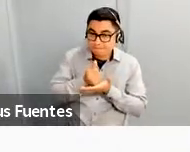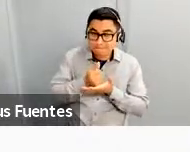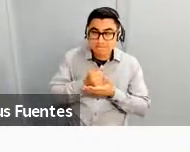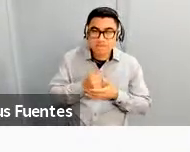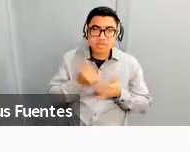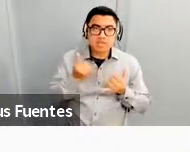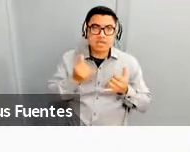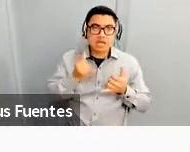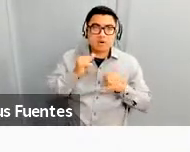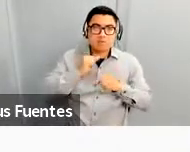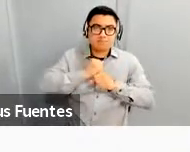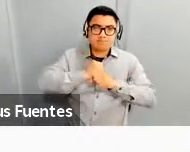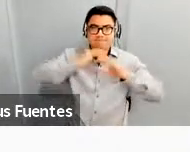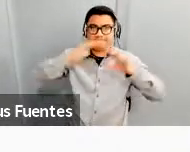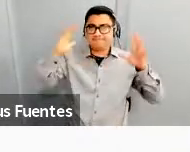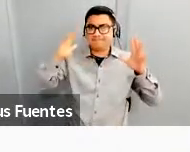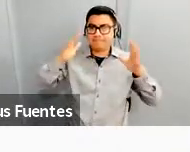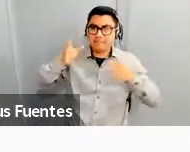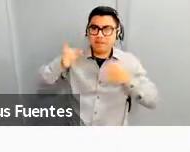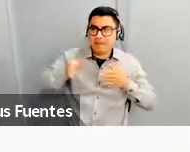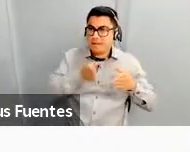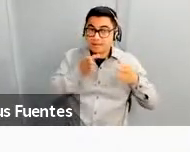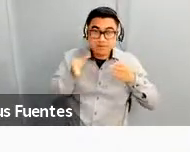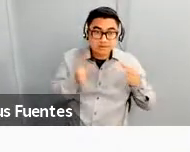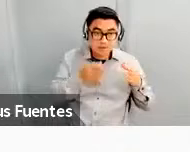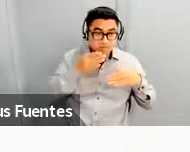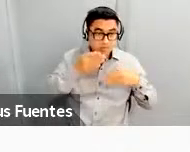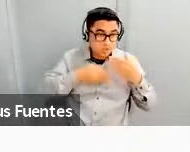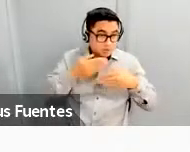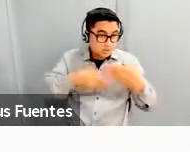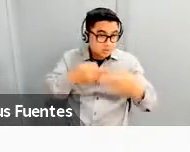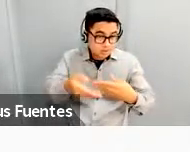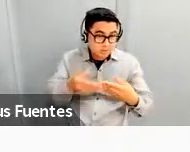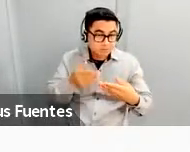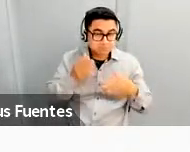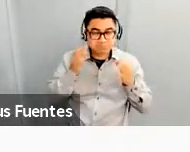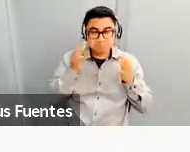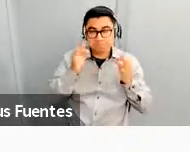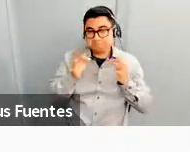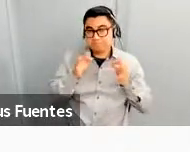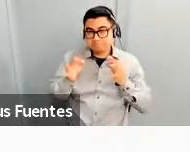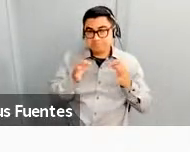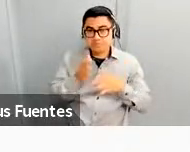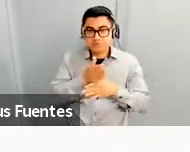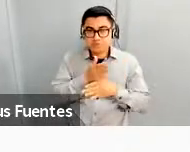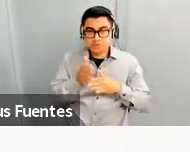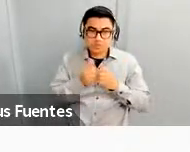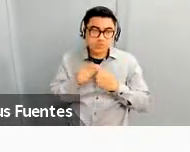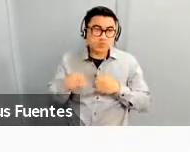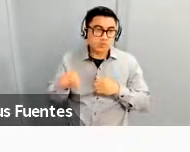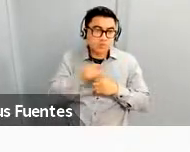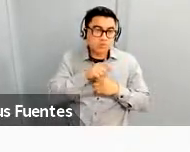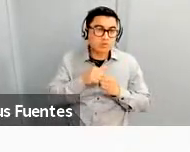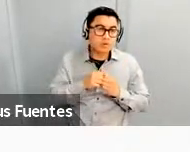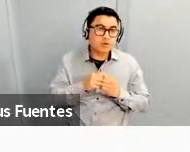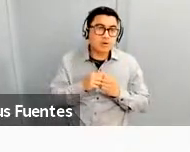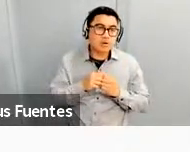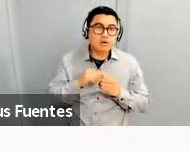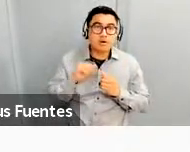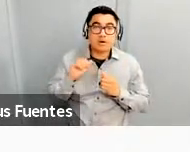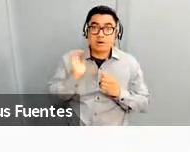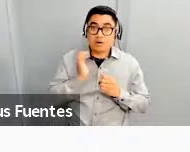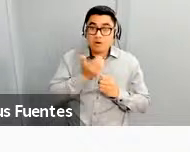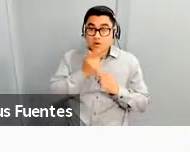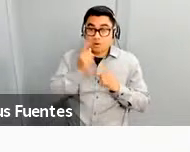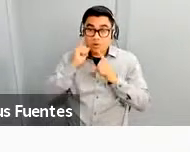planning process and share with you some of the different documents that we'll be working off of. I would like to share our Ukiah Unified